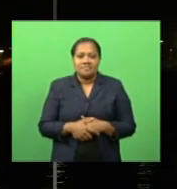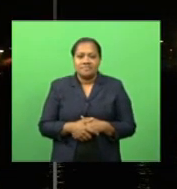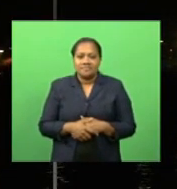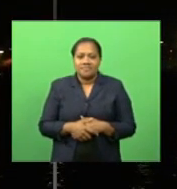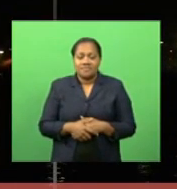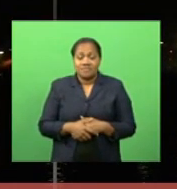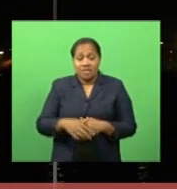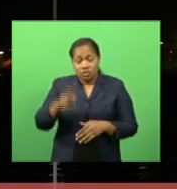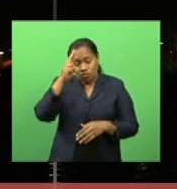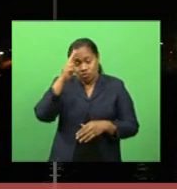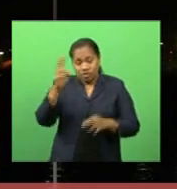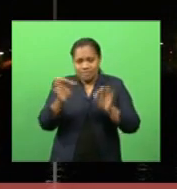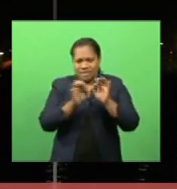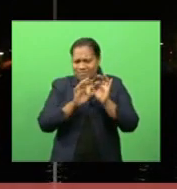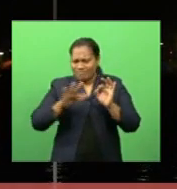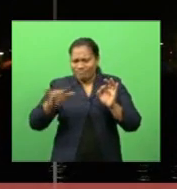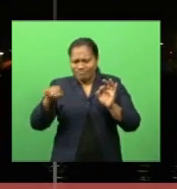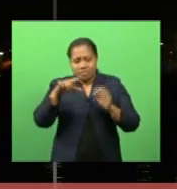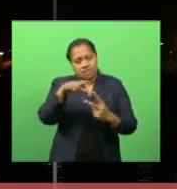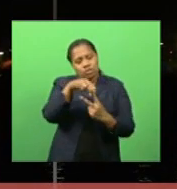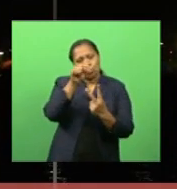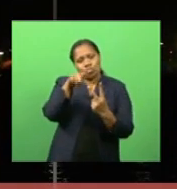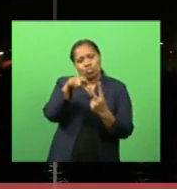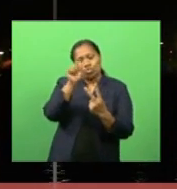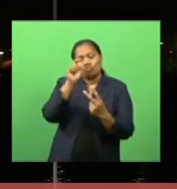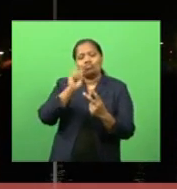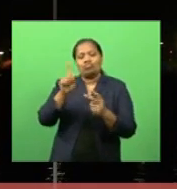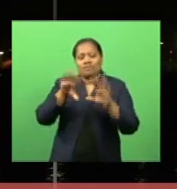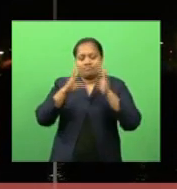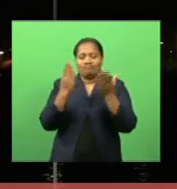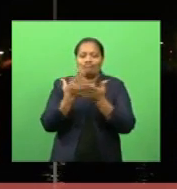Sir Bill Beaumont has been re-elected as World Rugby